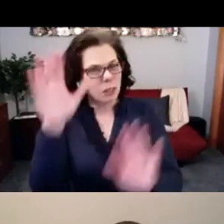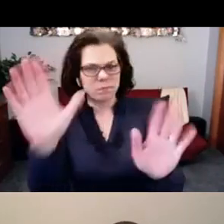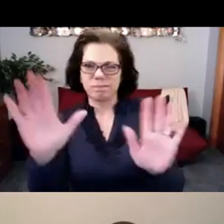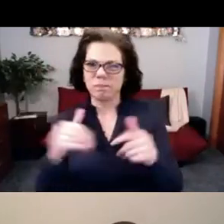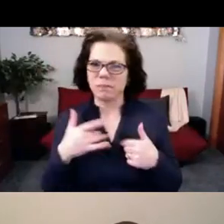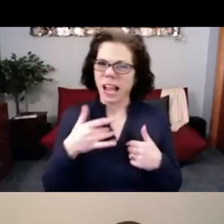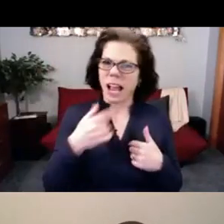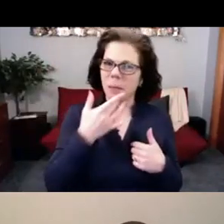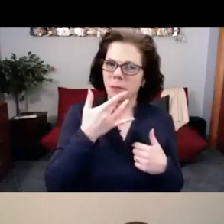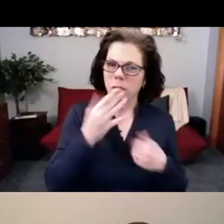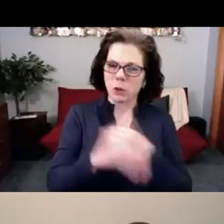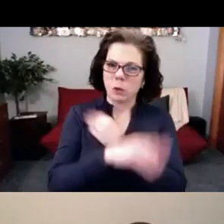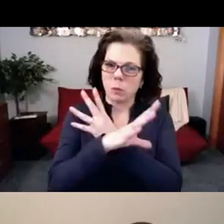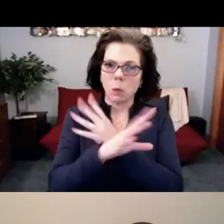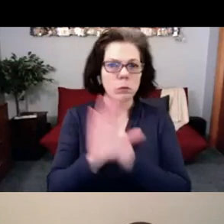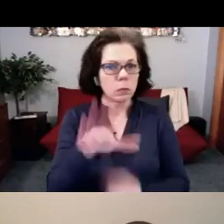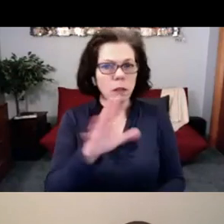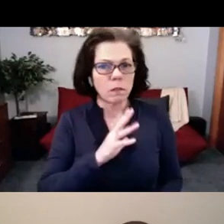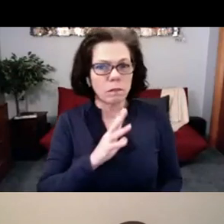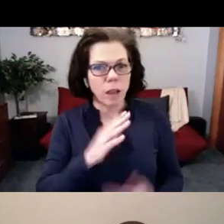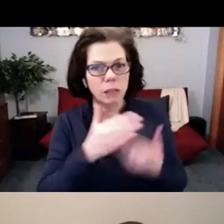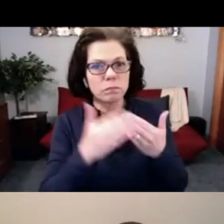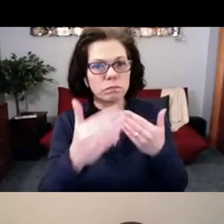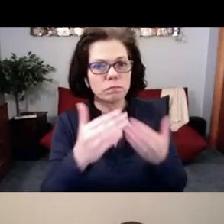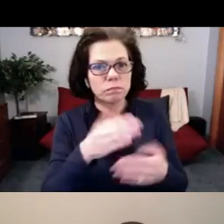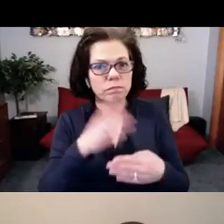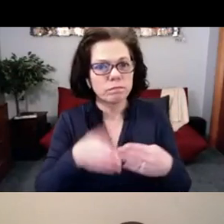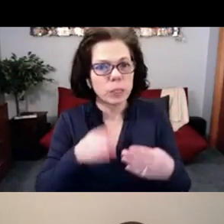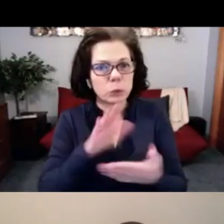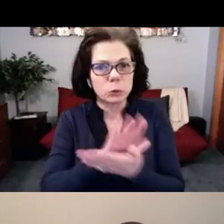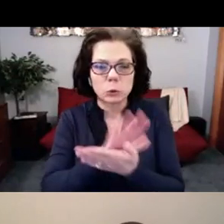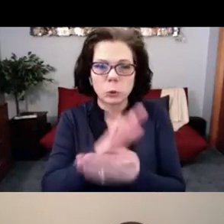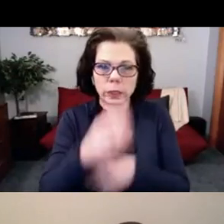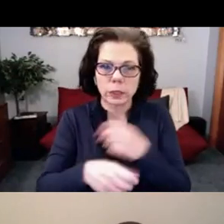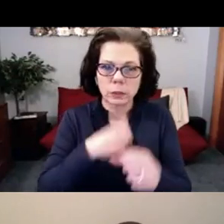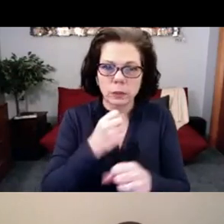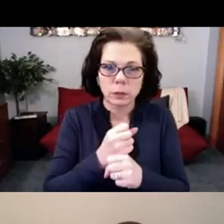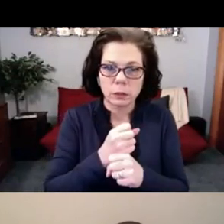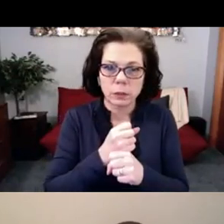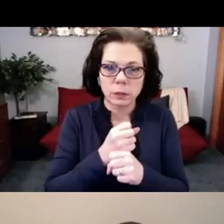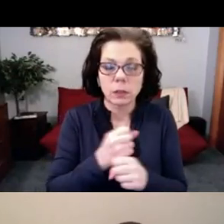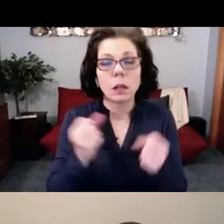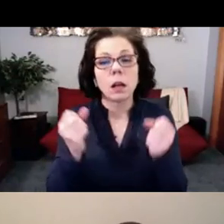for you for this school year. A lot of how we